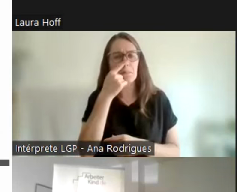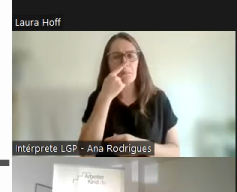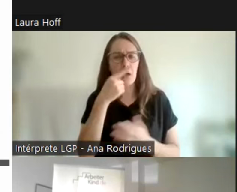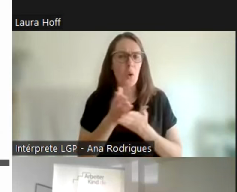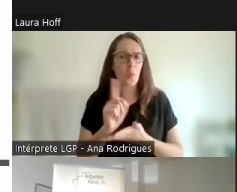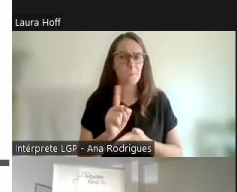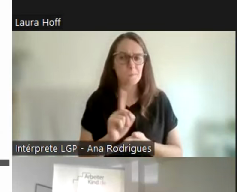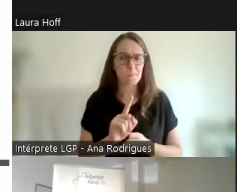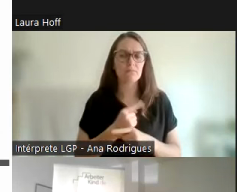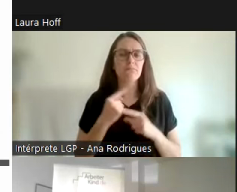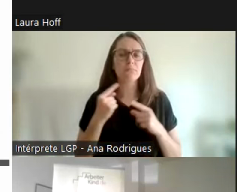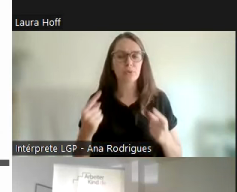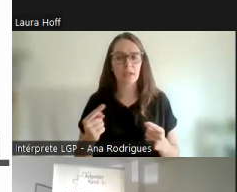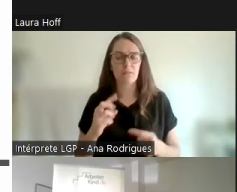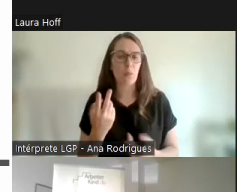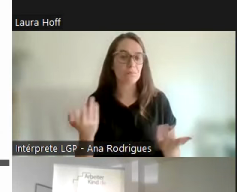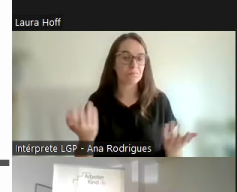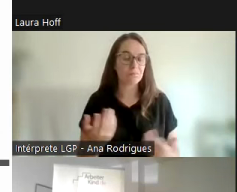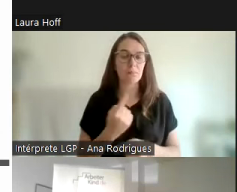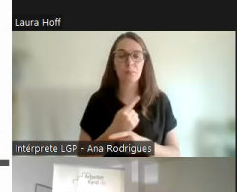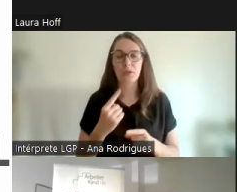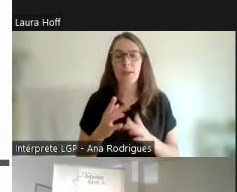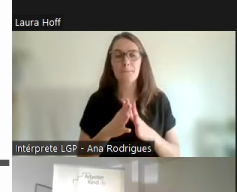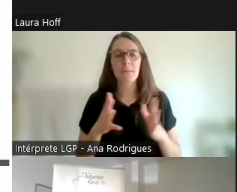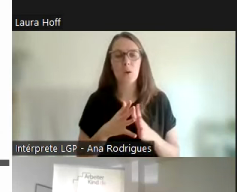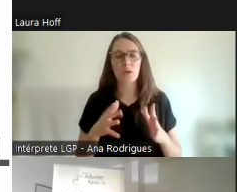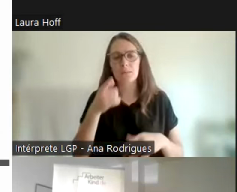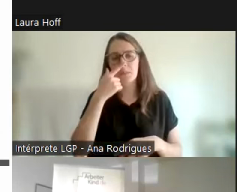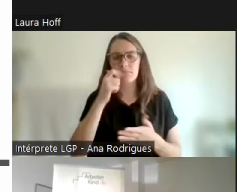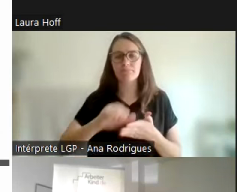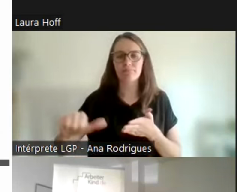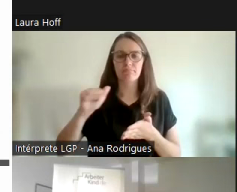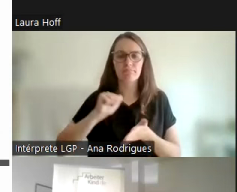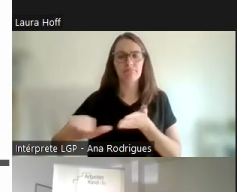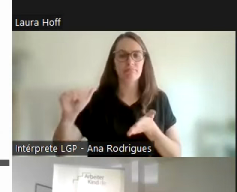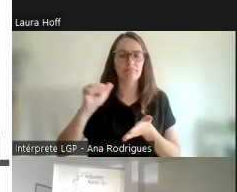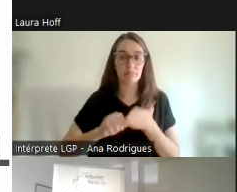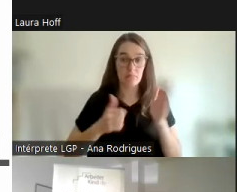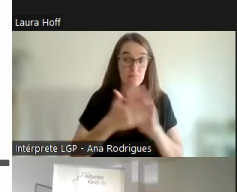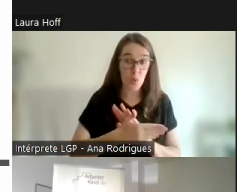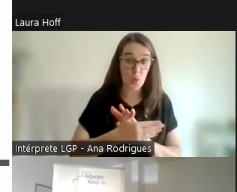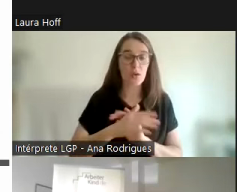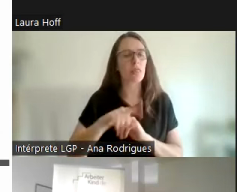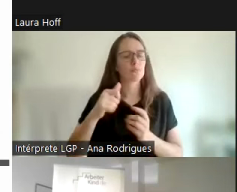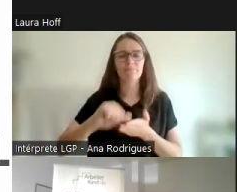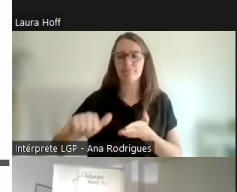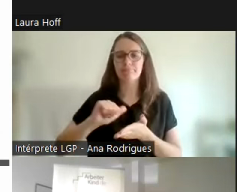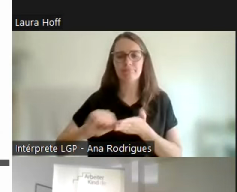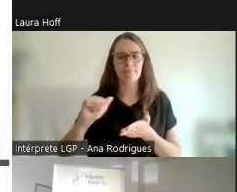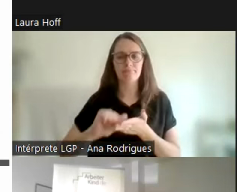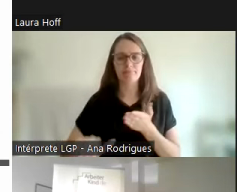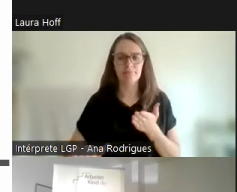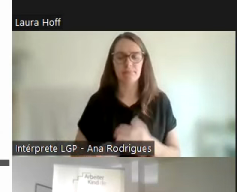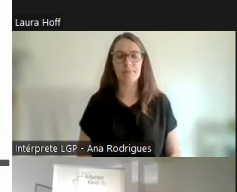college? Or also, why do many more of them drop out once they have already taken up studies